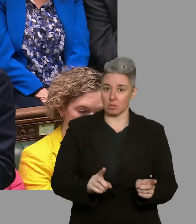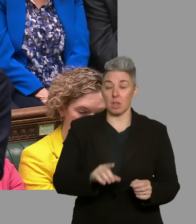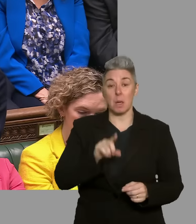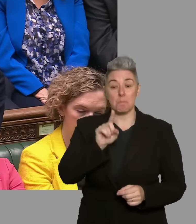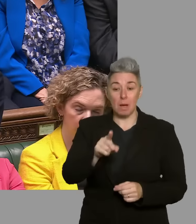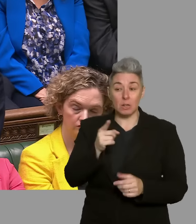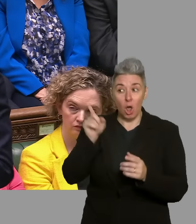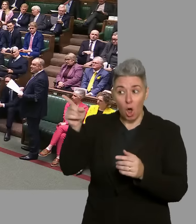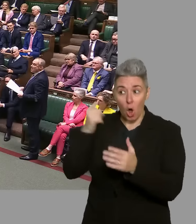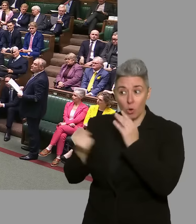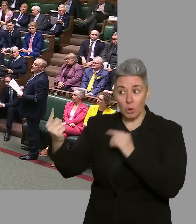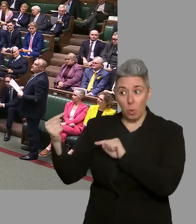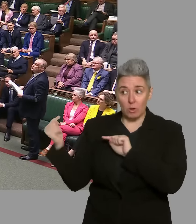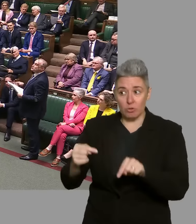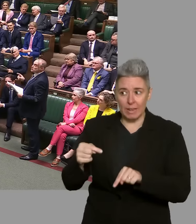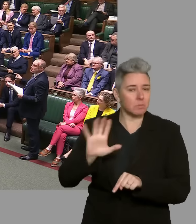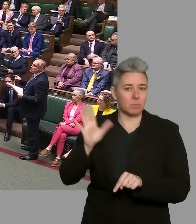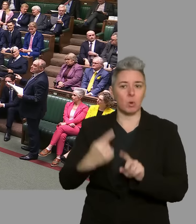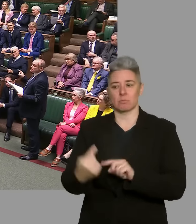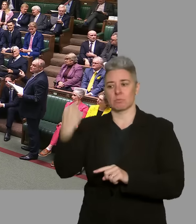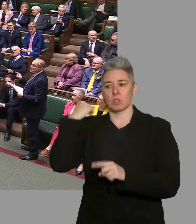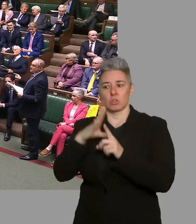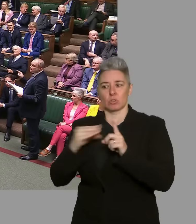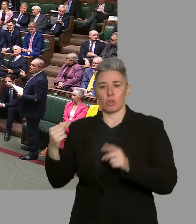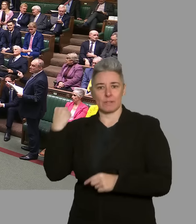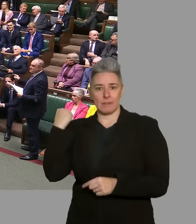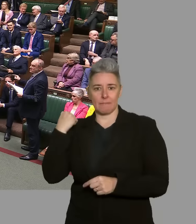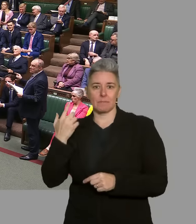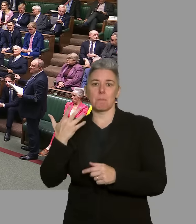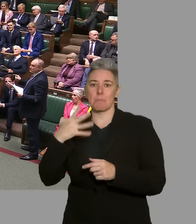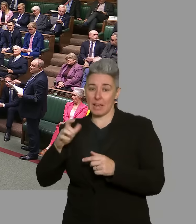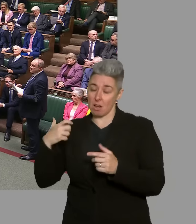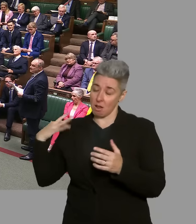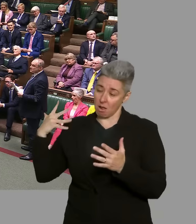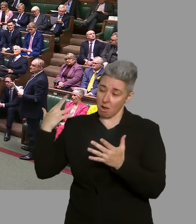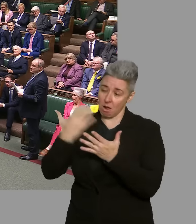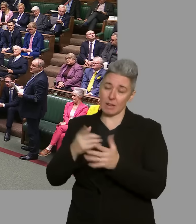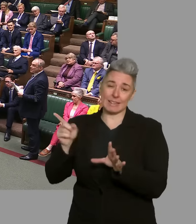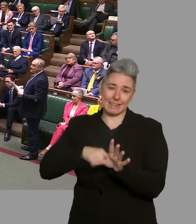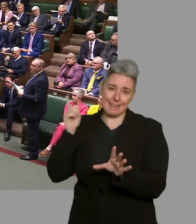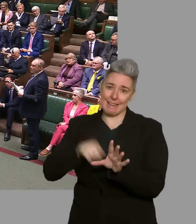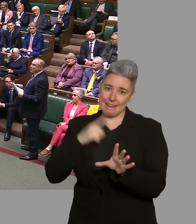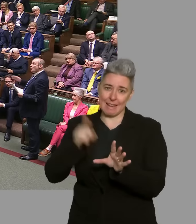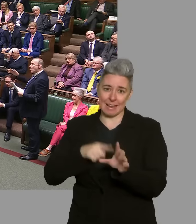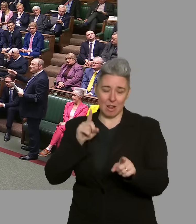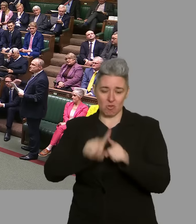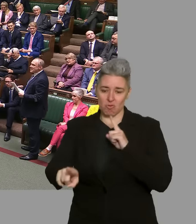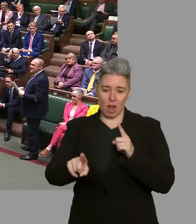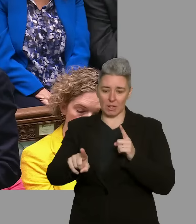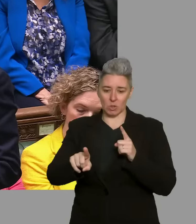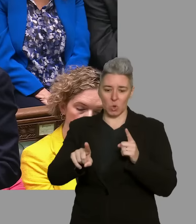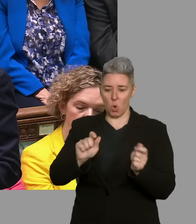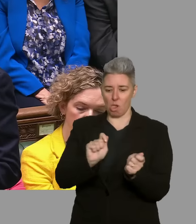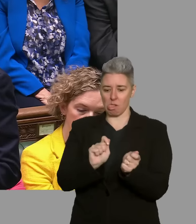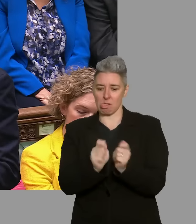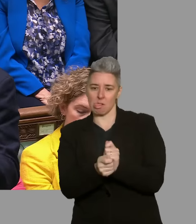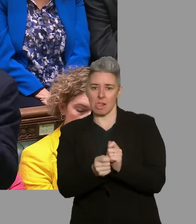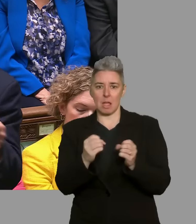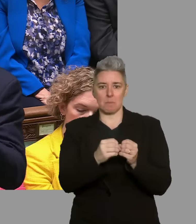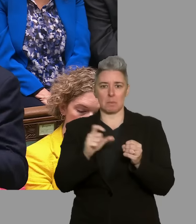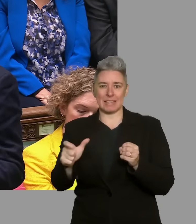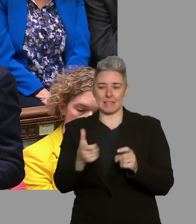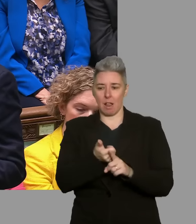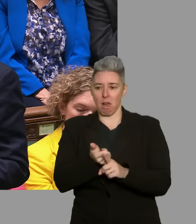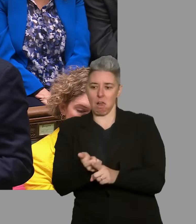and impartiality. They put 2 Conservative cronies on the BBC board. One has had to resign,